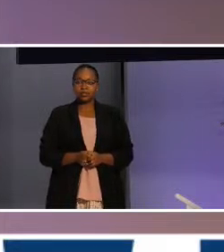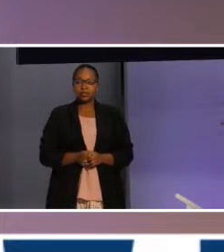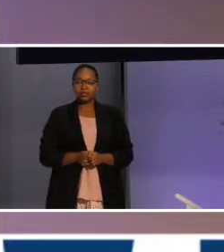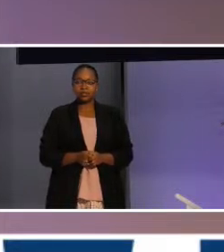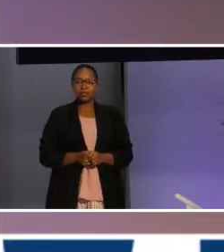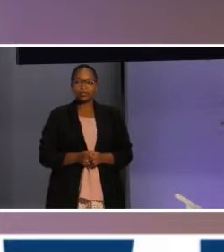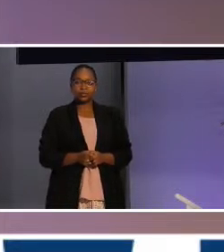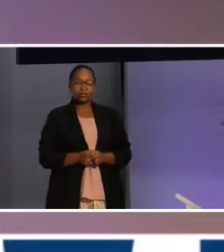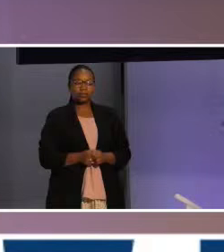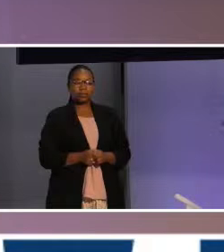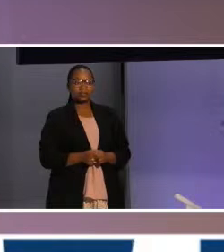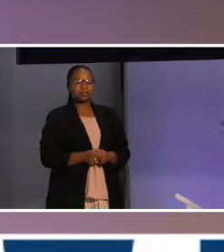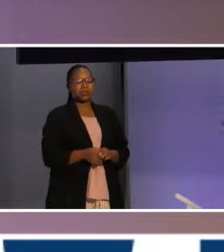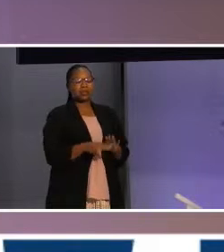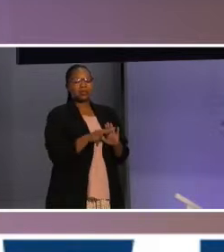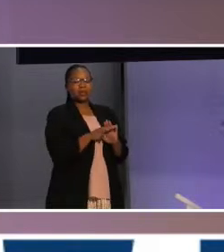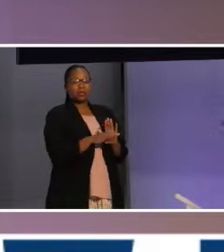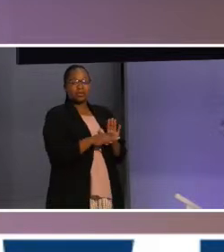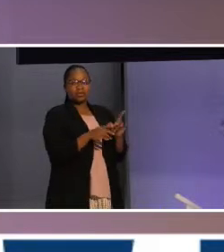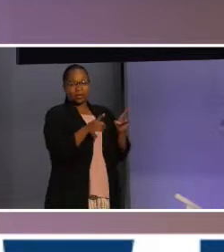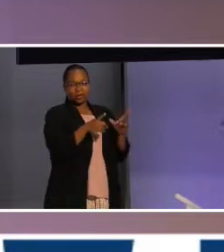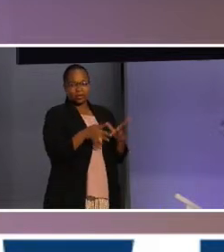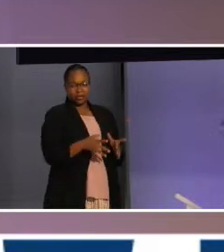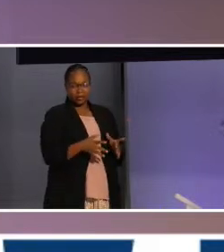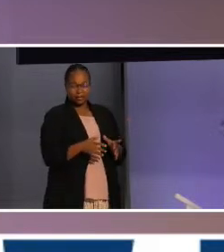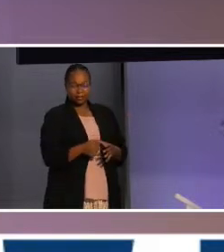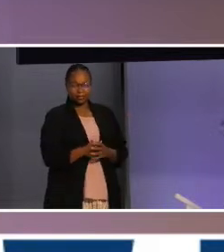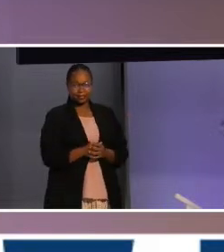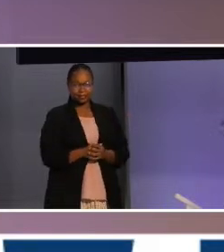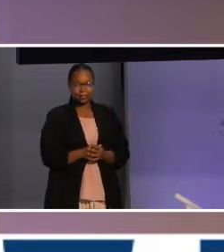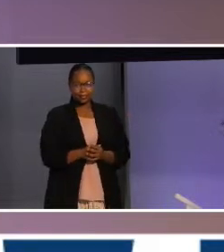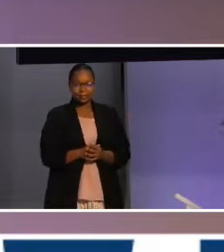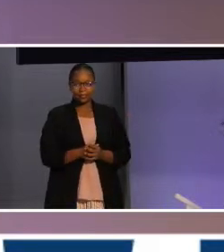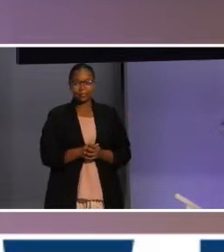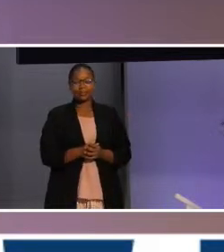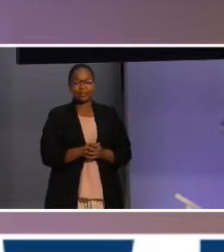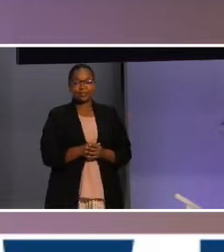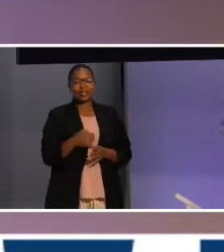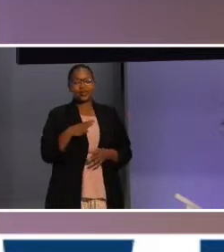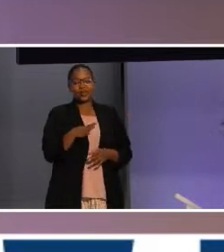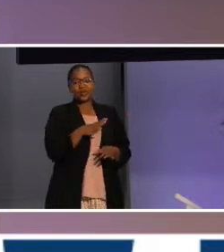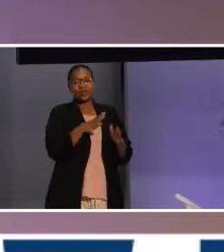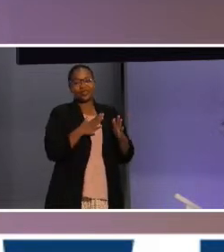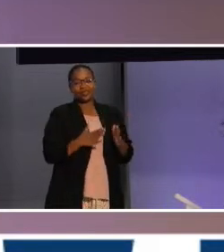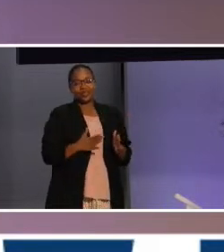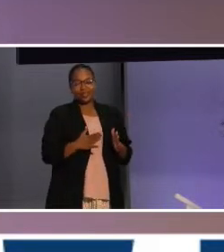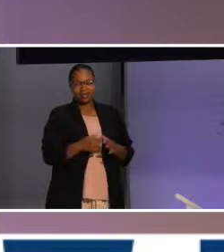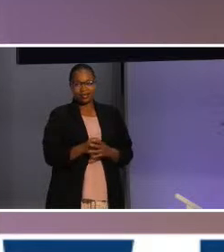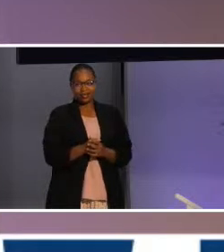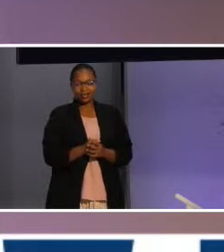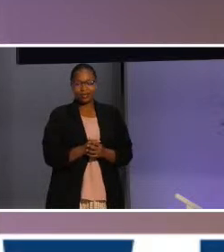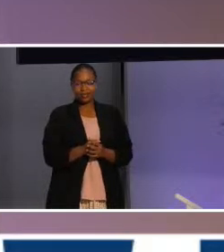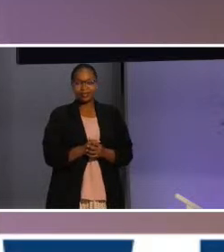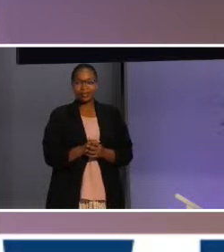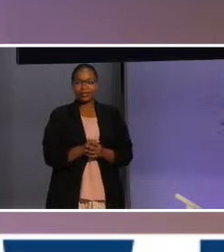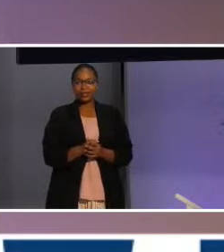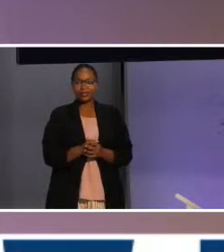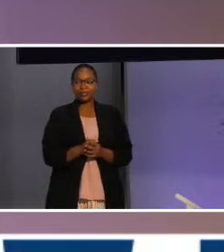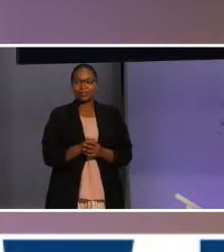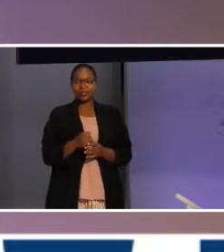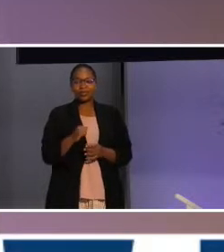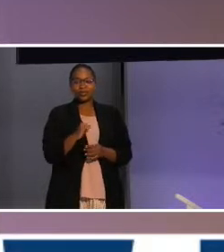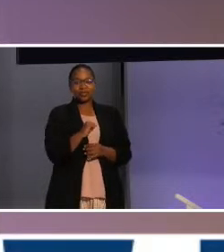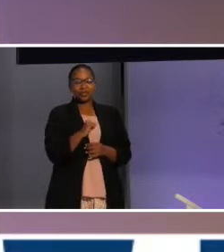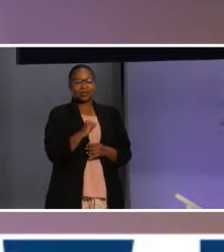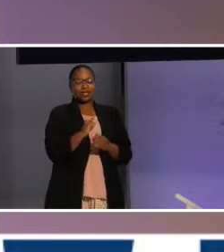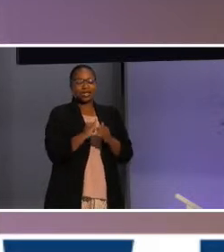Director of Ceremonies and Commissioner of the